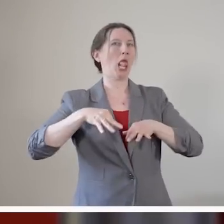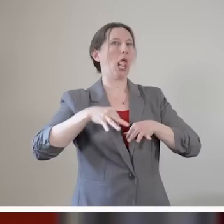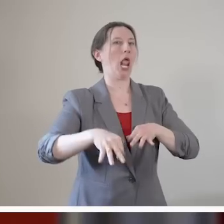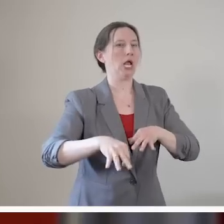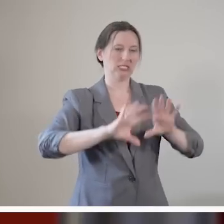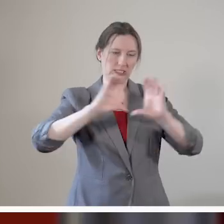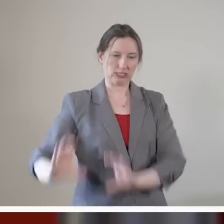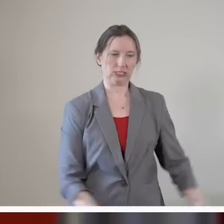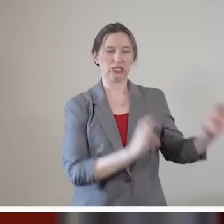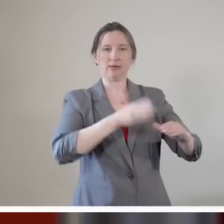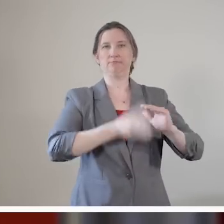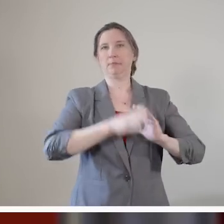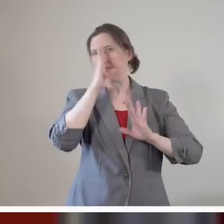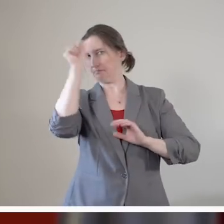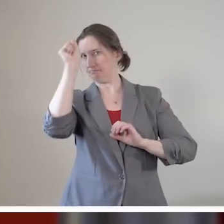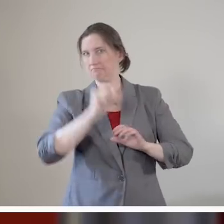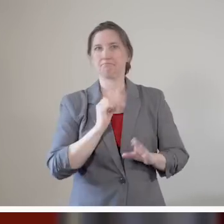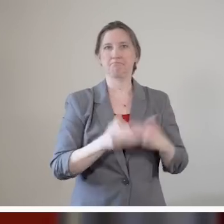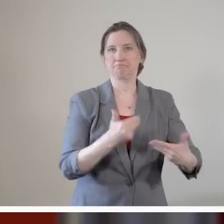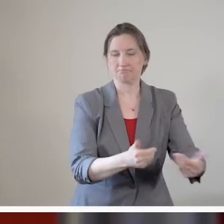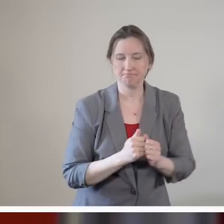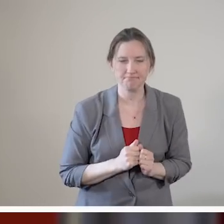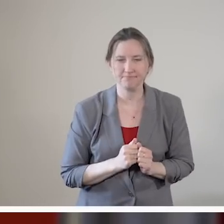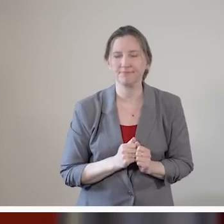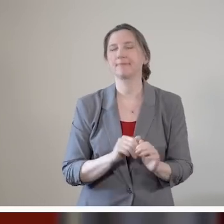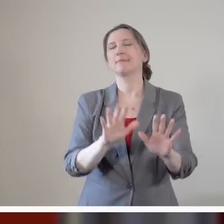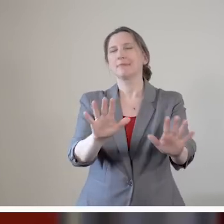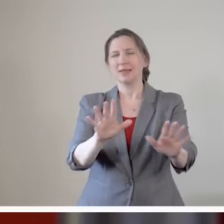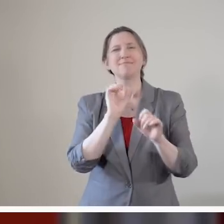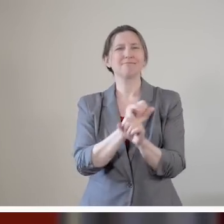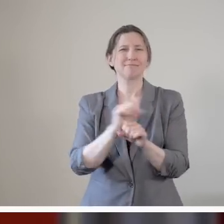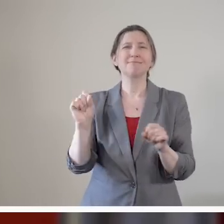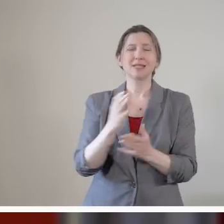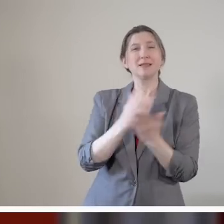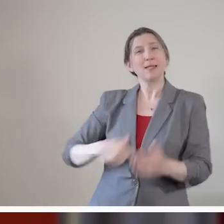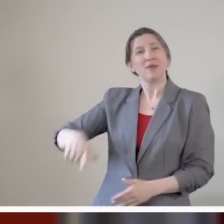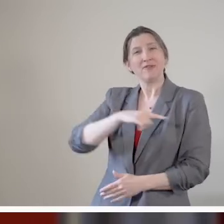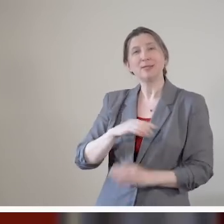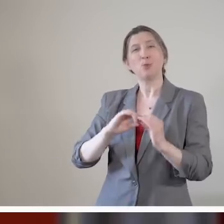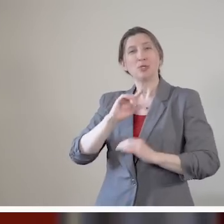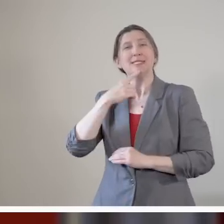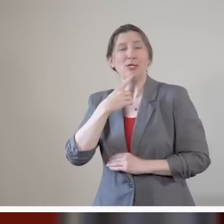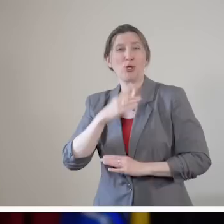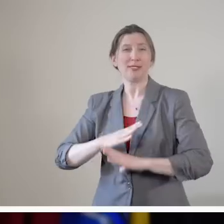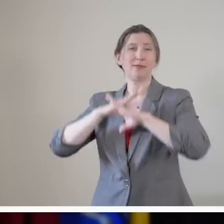But all jokes aside, Badgers have overcome some incredible hurdles to make it here